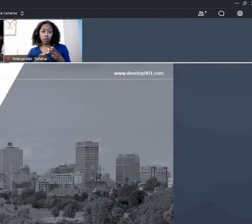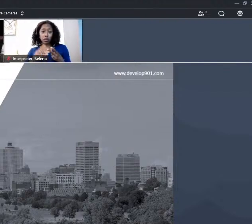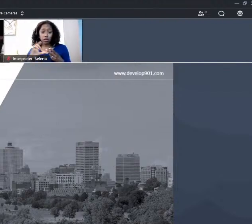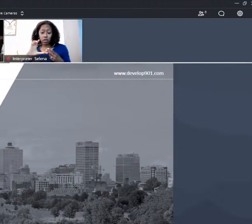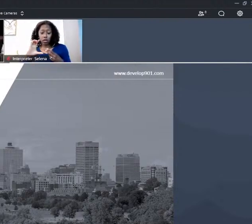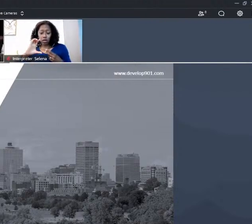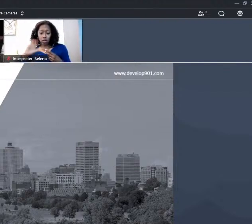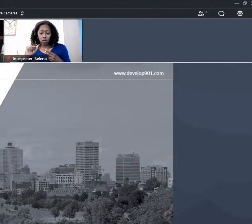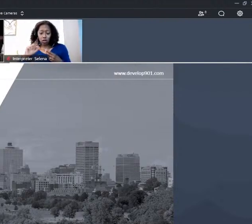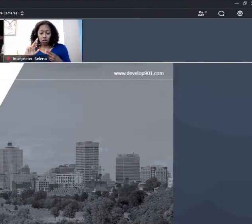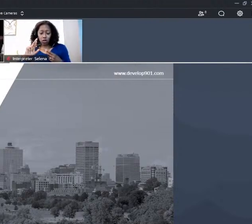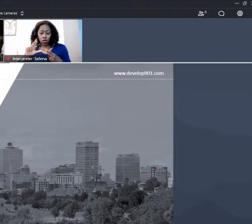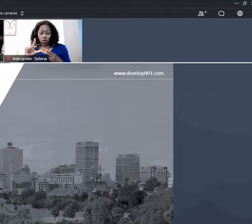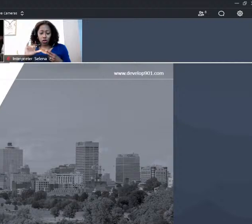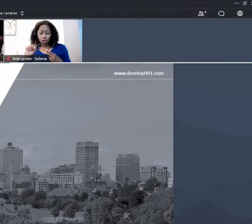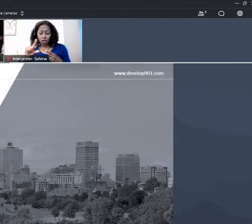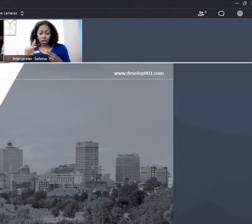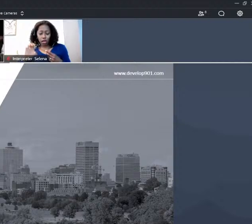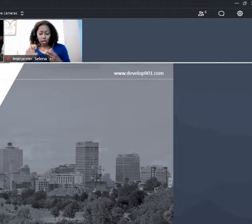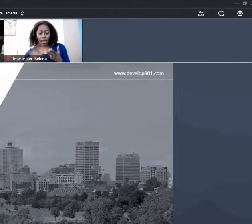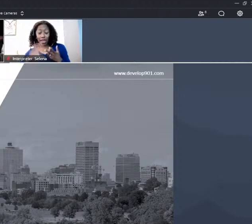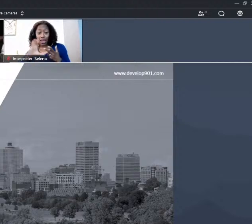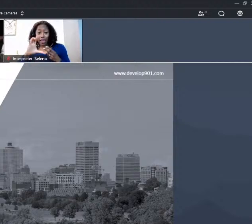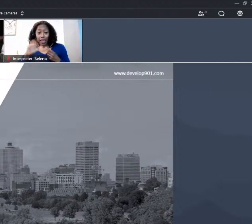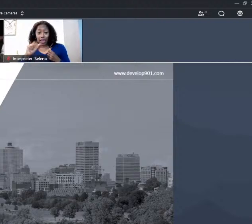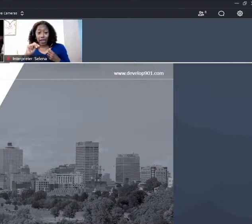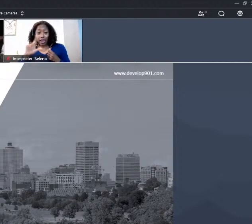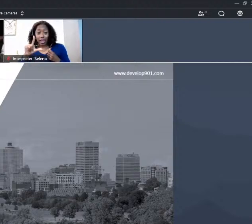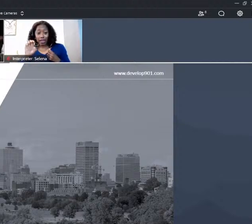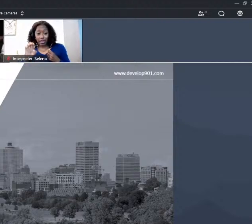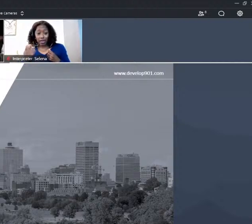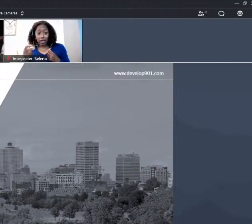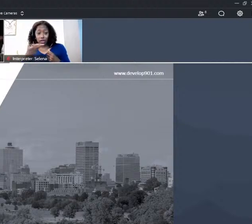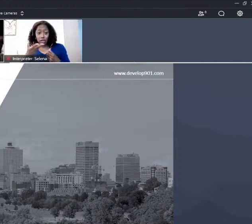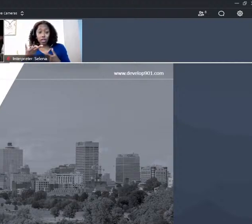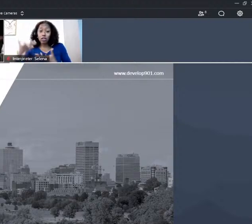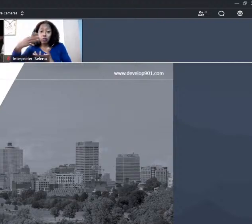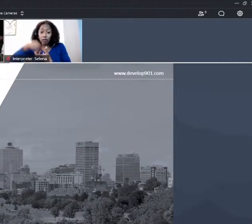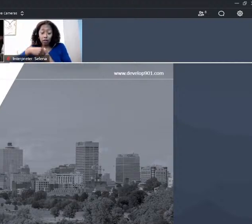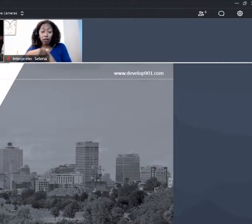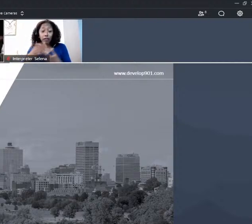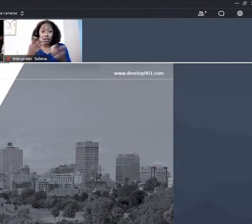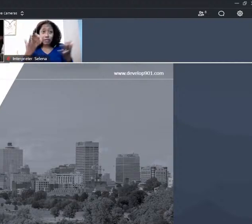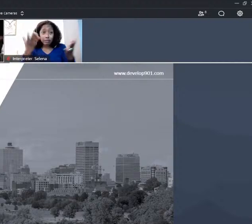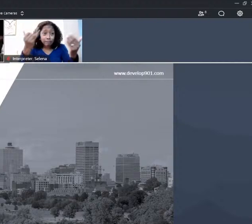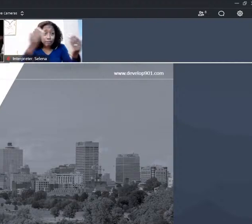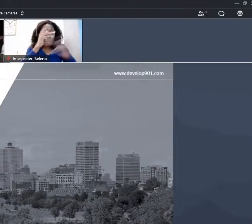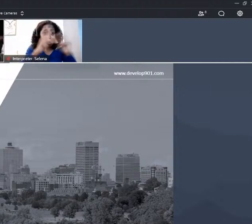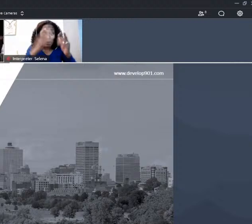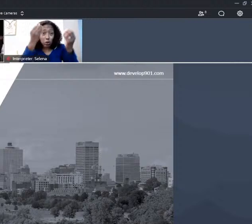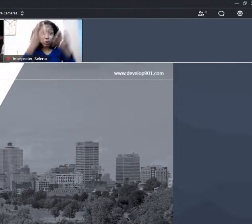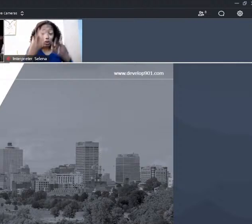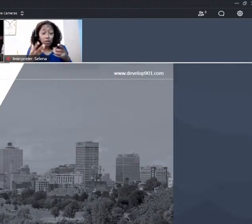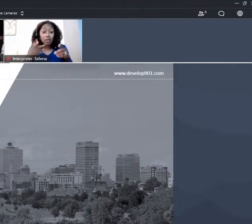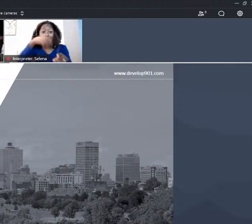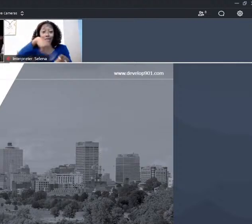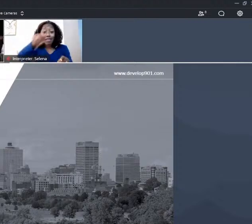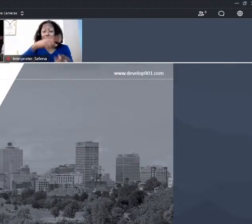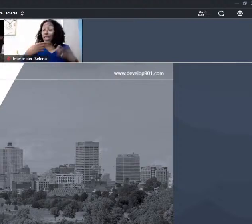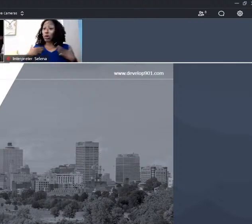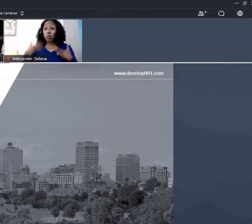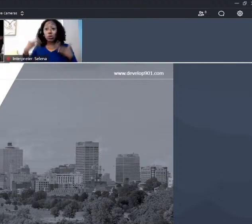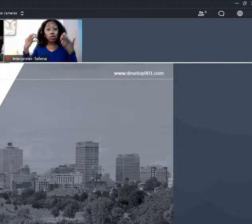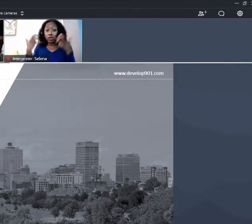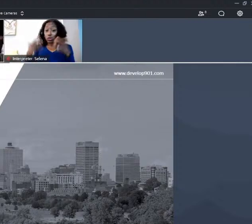Councilman Carlisle, and Councilman Canale to once again get the voice of the people. And again, they said, we do not